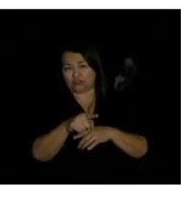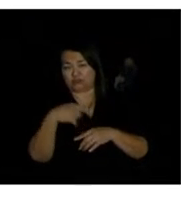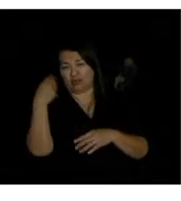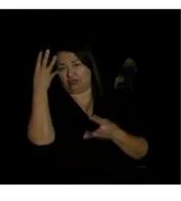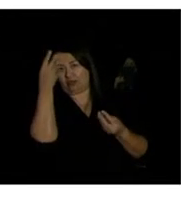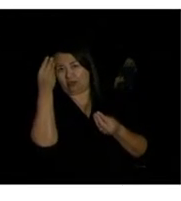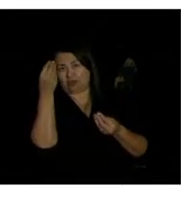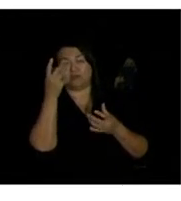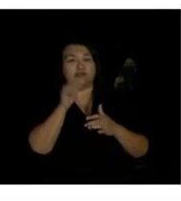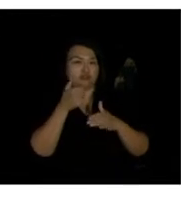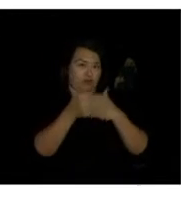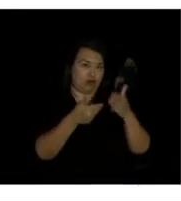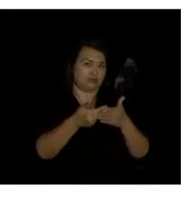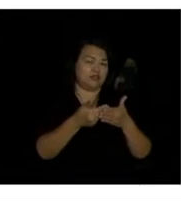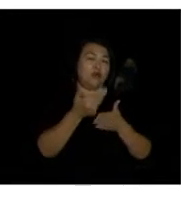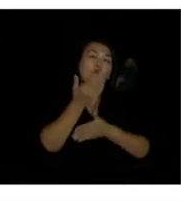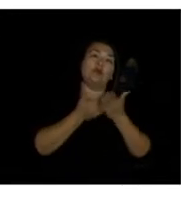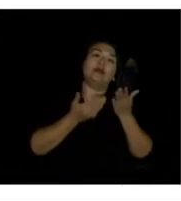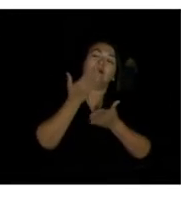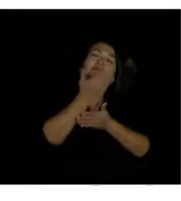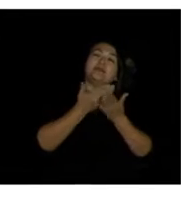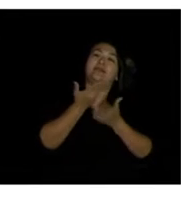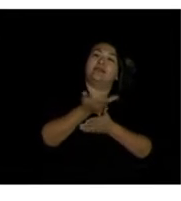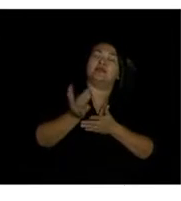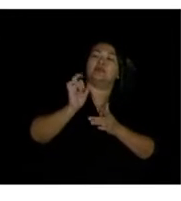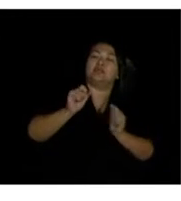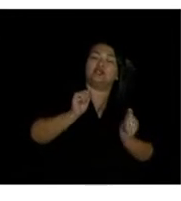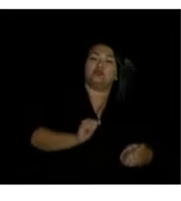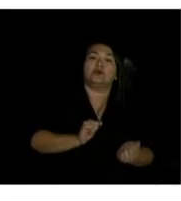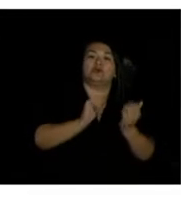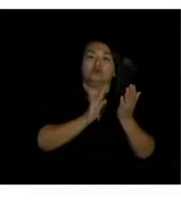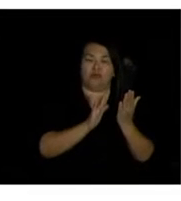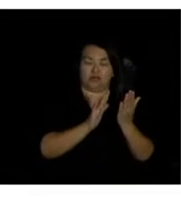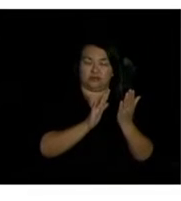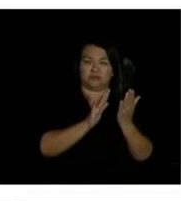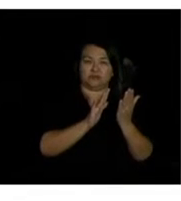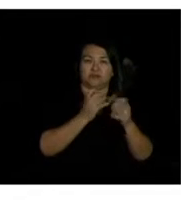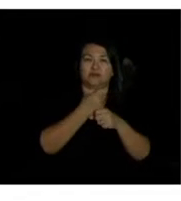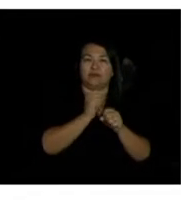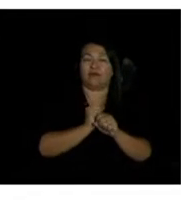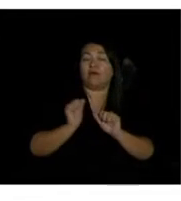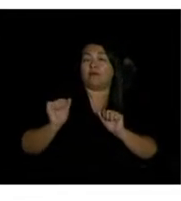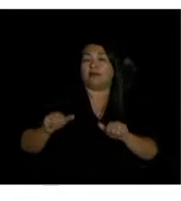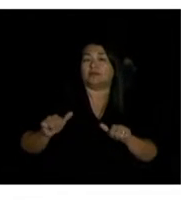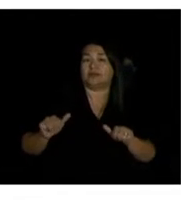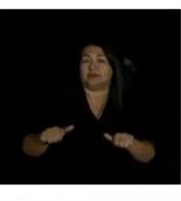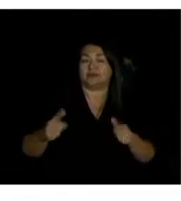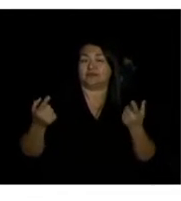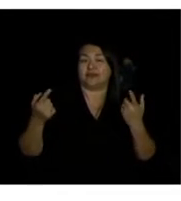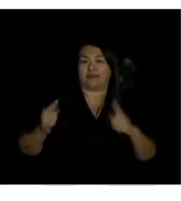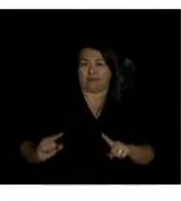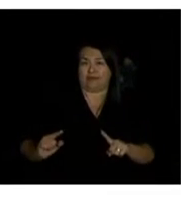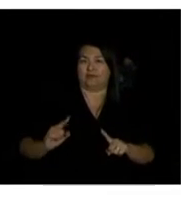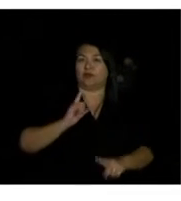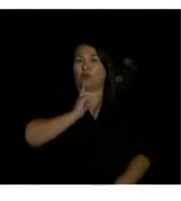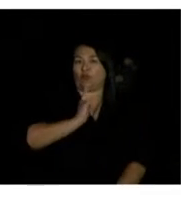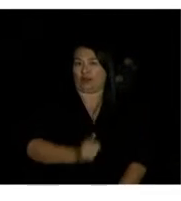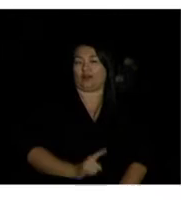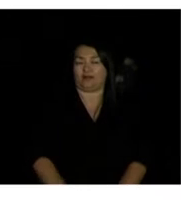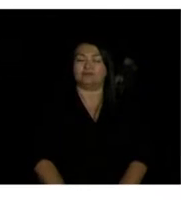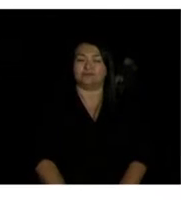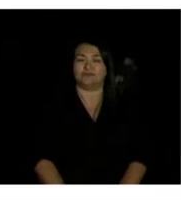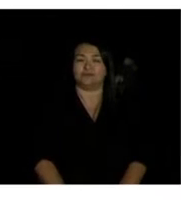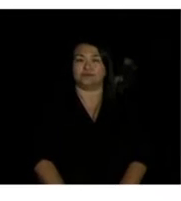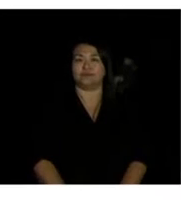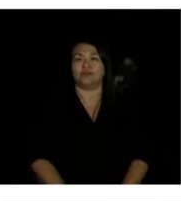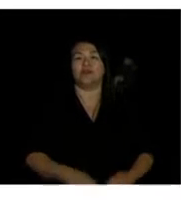process is, what are some things we need to address to make these possibilities a reality?